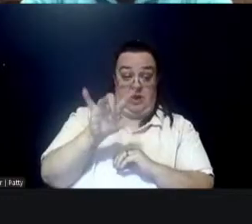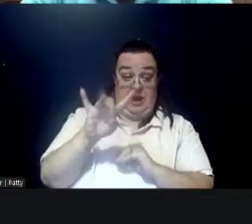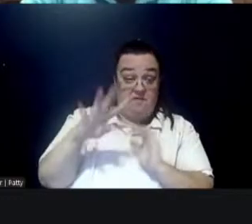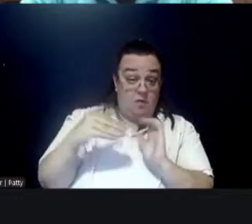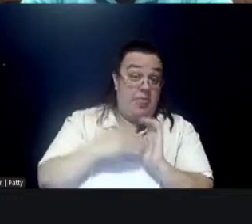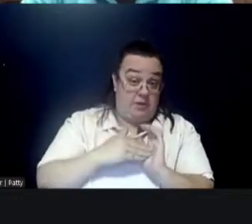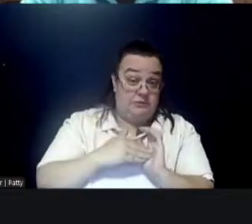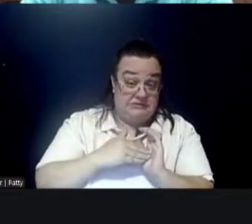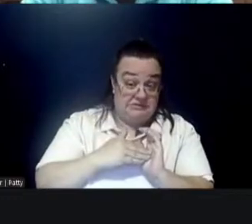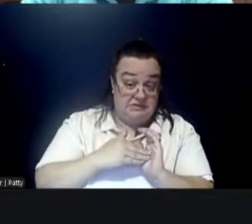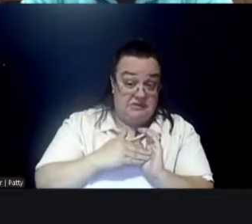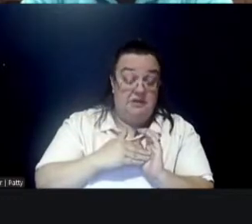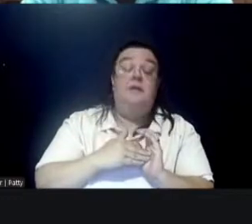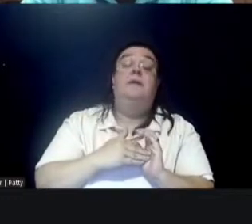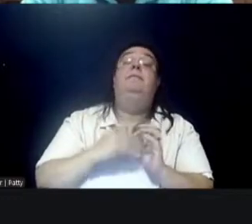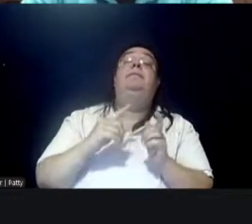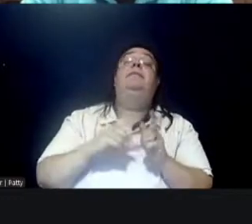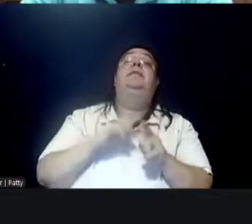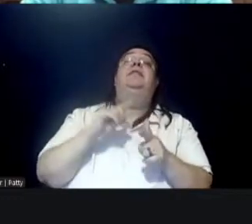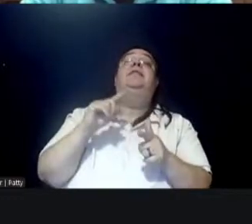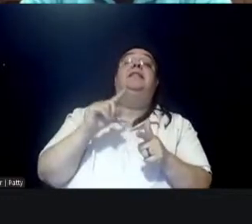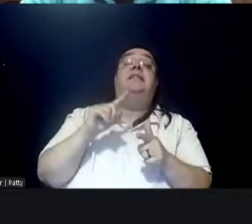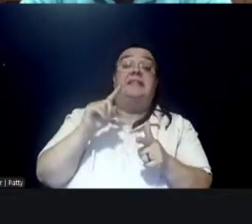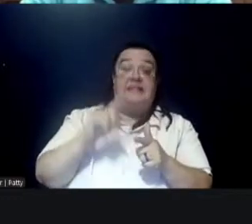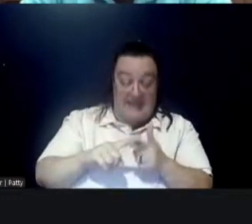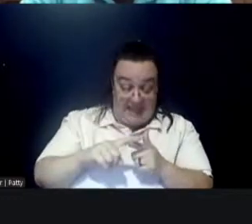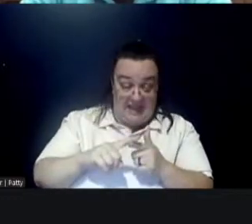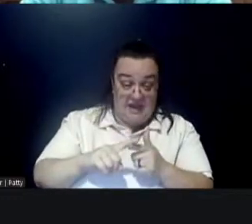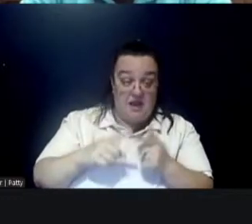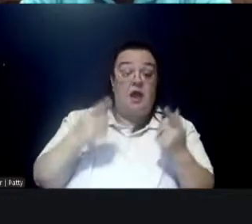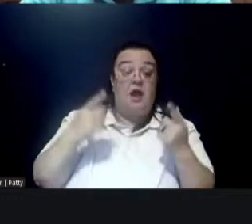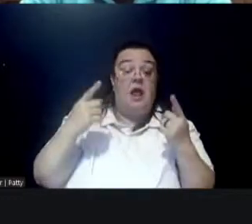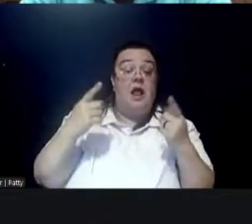384,000. And then we have had two